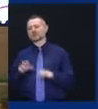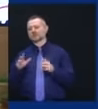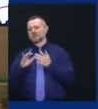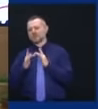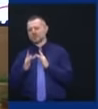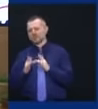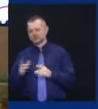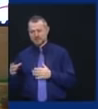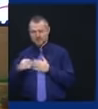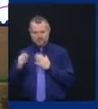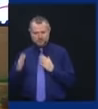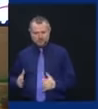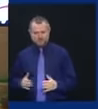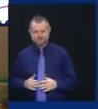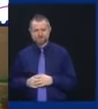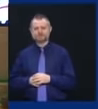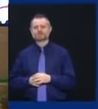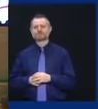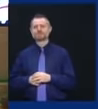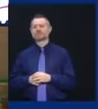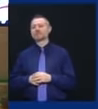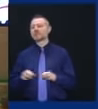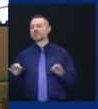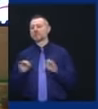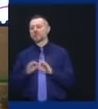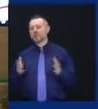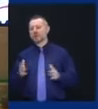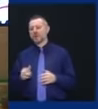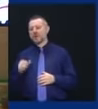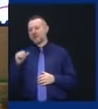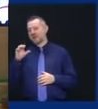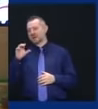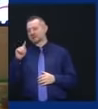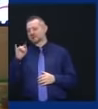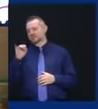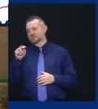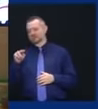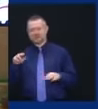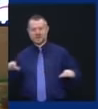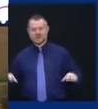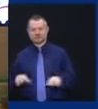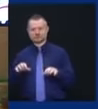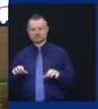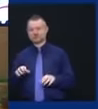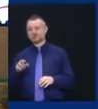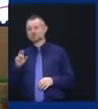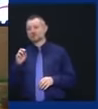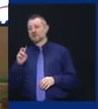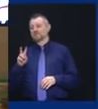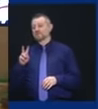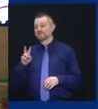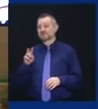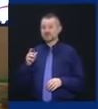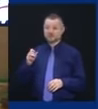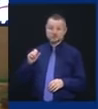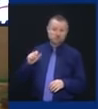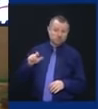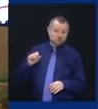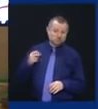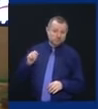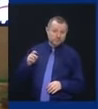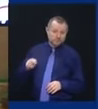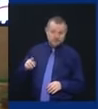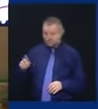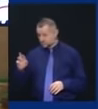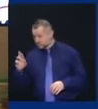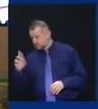The word that matters is the middle word, action, action. Reverend Sharpton, Reverend Richardson, it's about